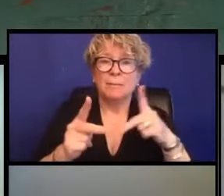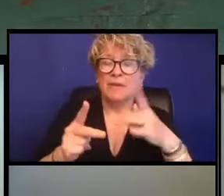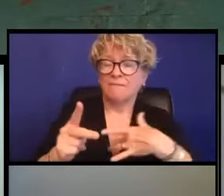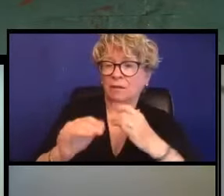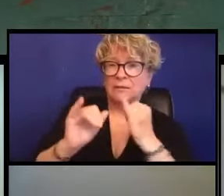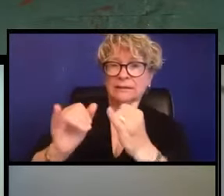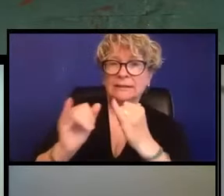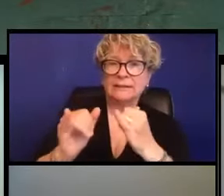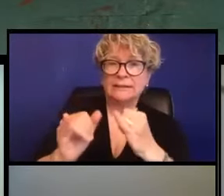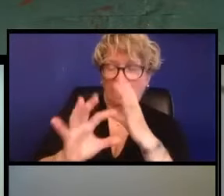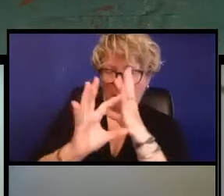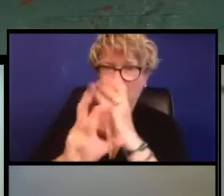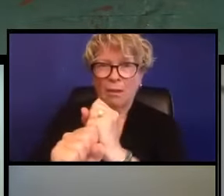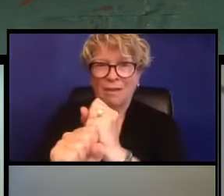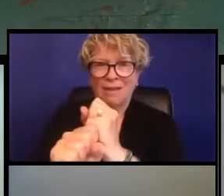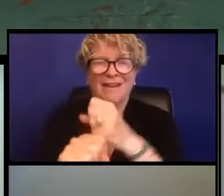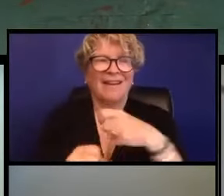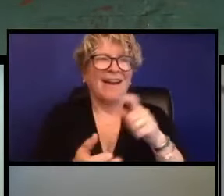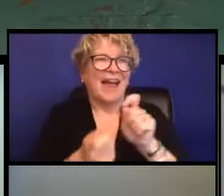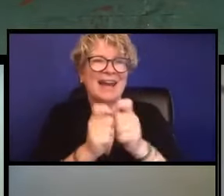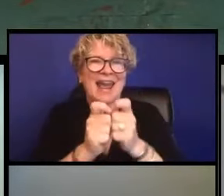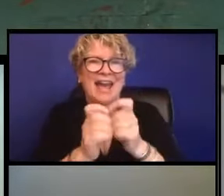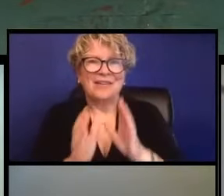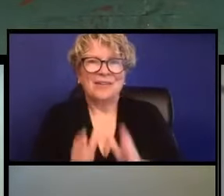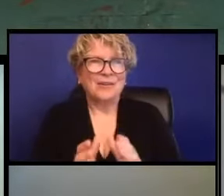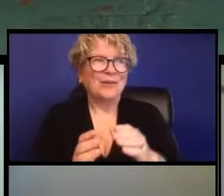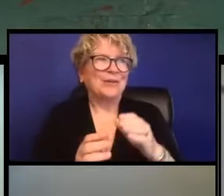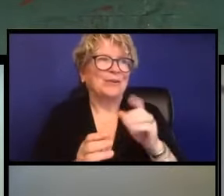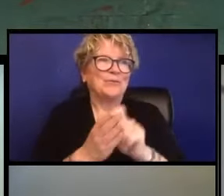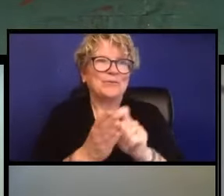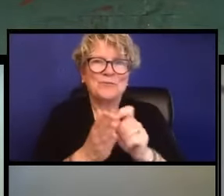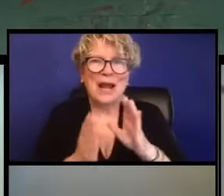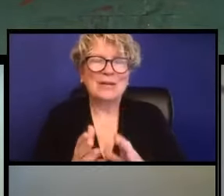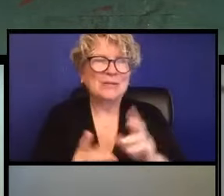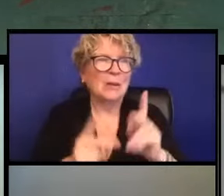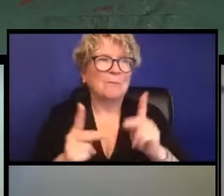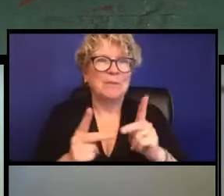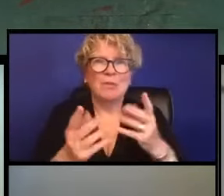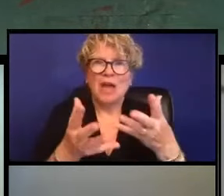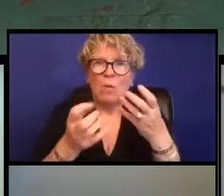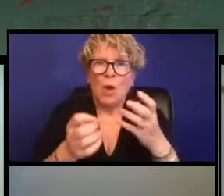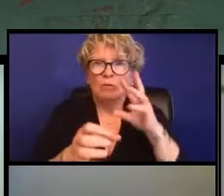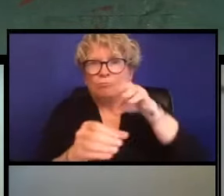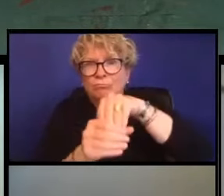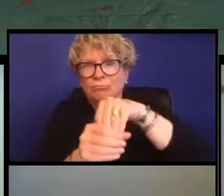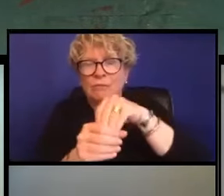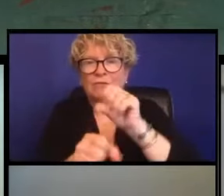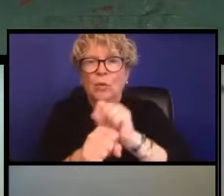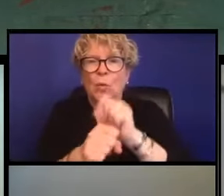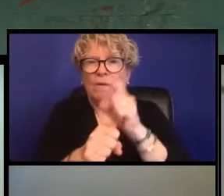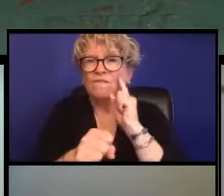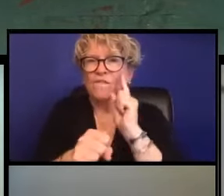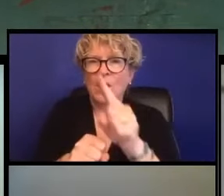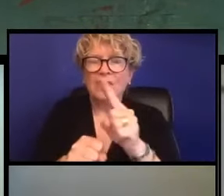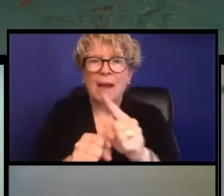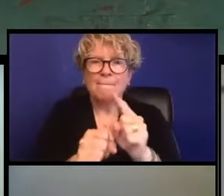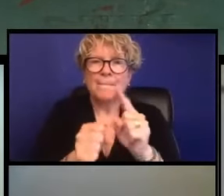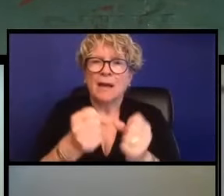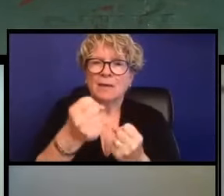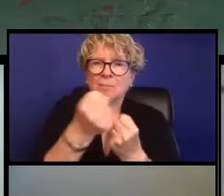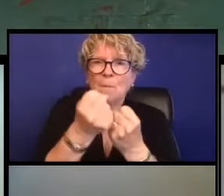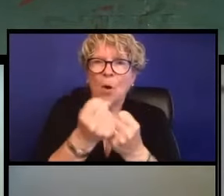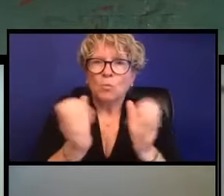and people interested in working for them to them, and thereby to promote not only art and our